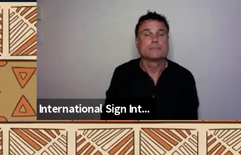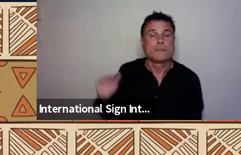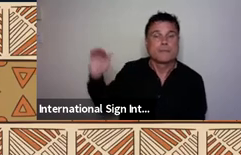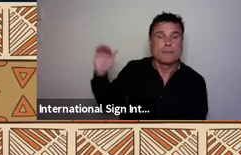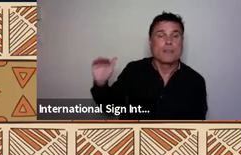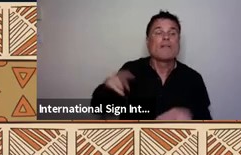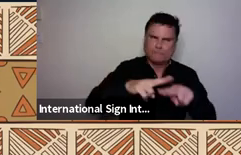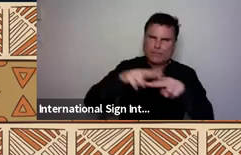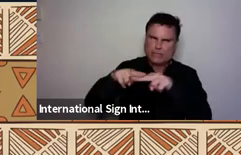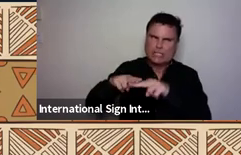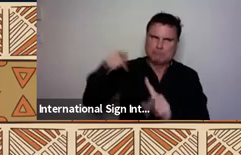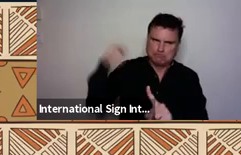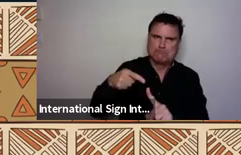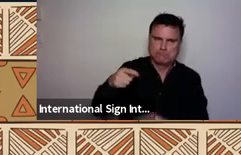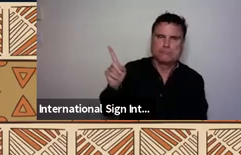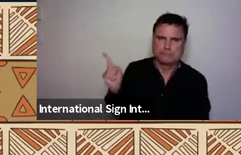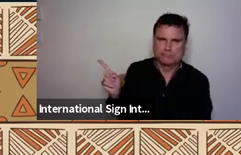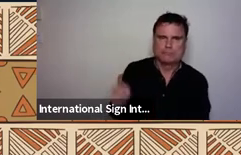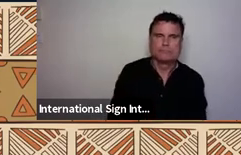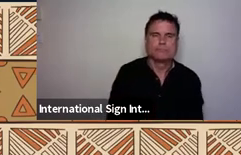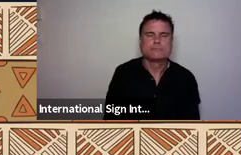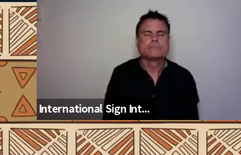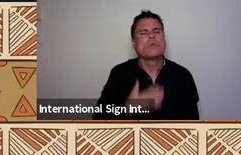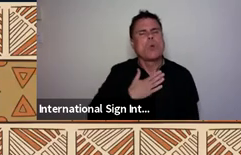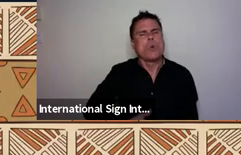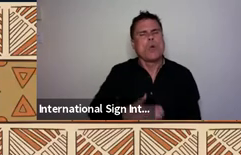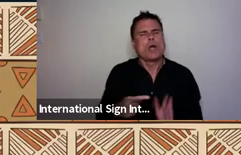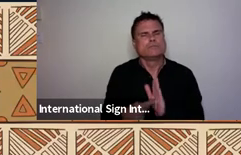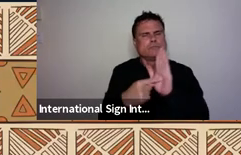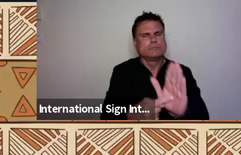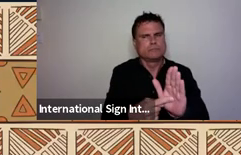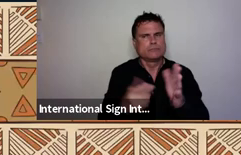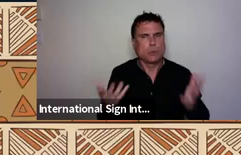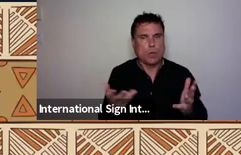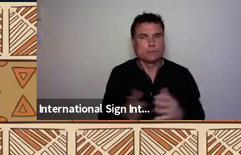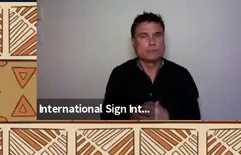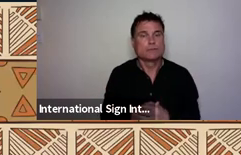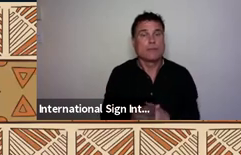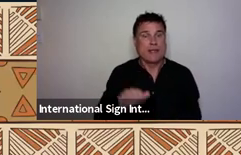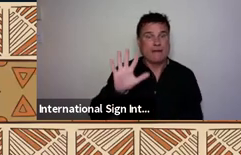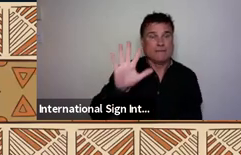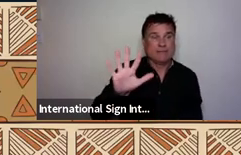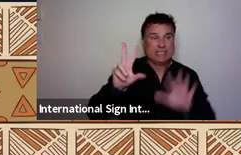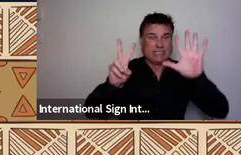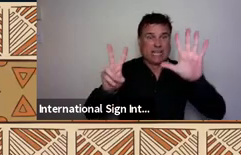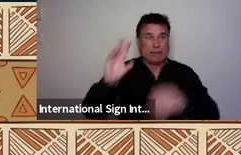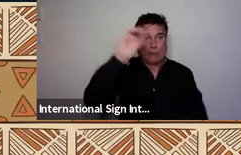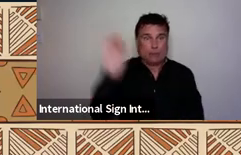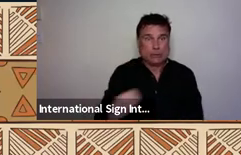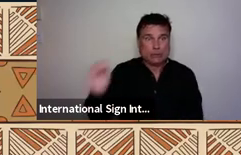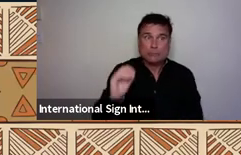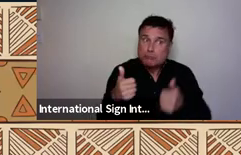wanted to point out that first line, which says 57%, this is a positive, reported